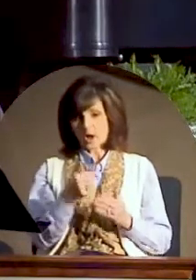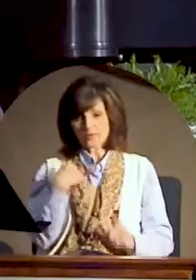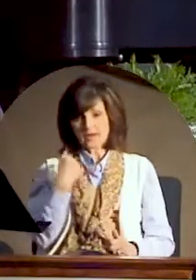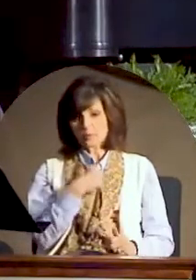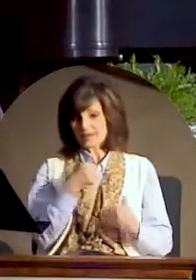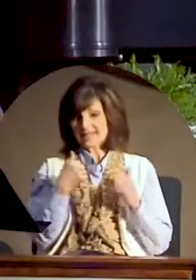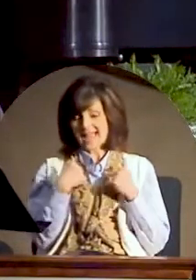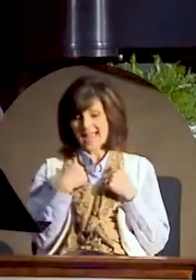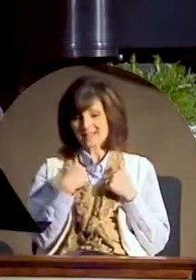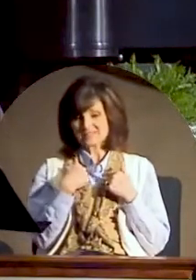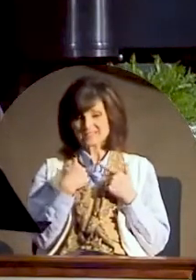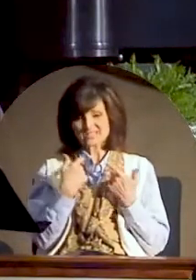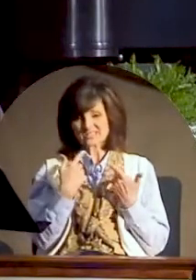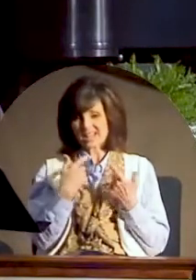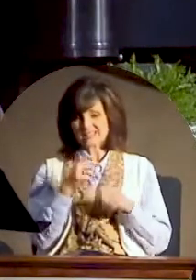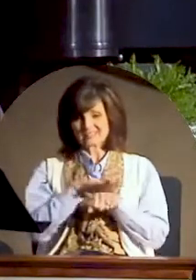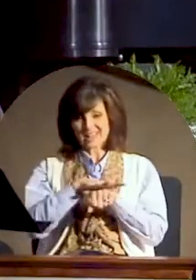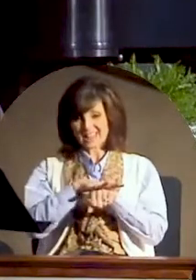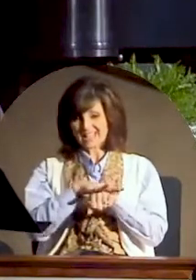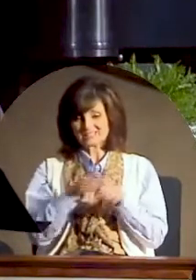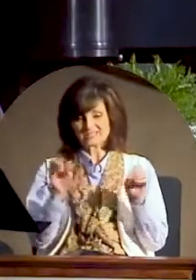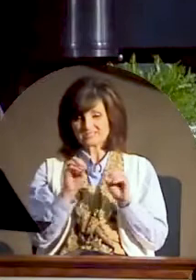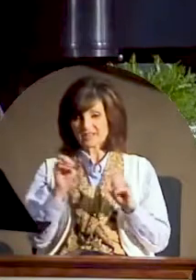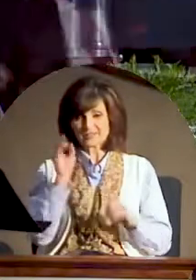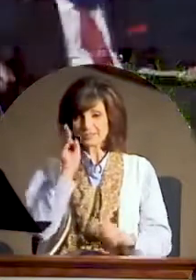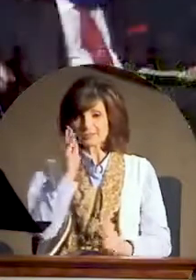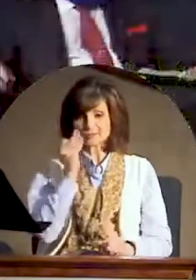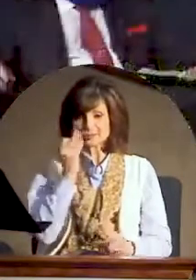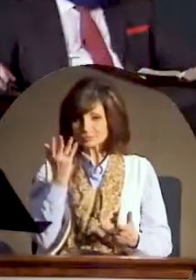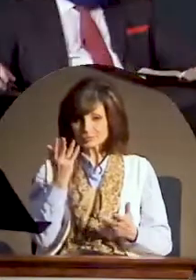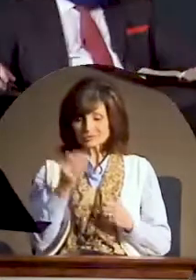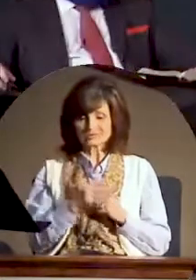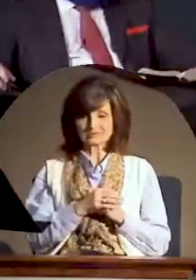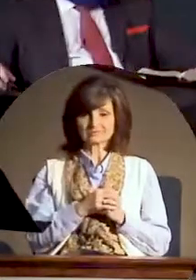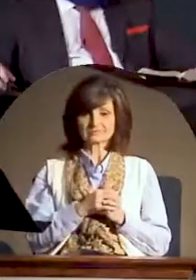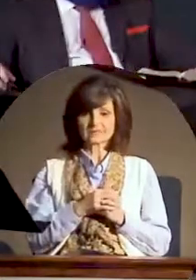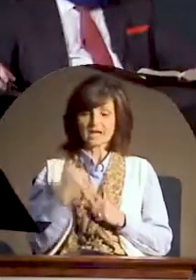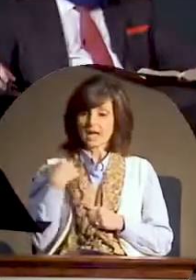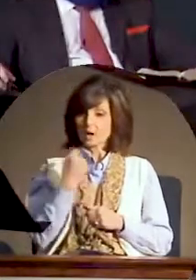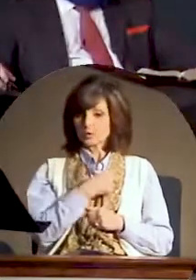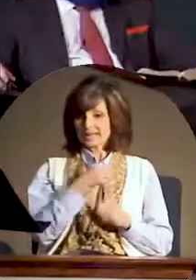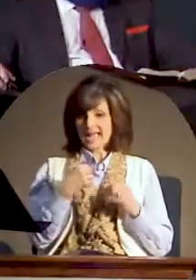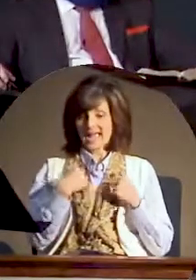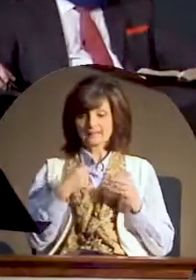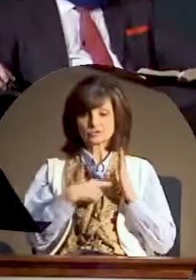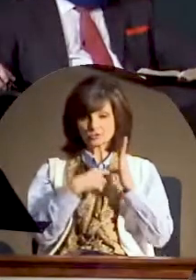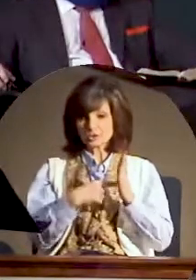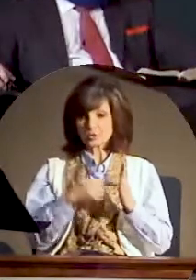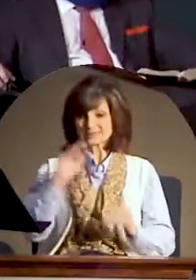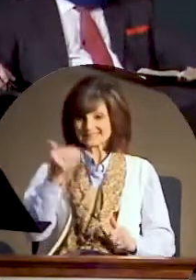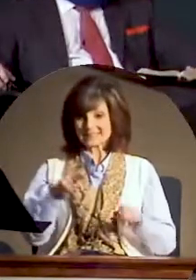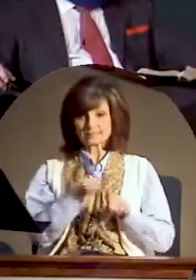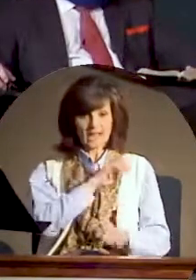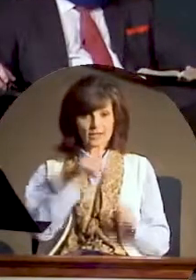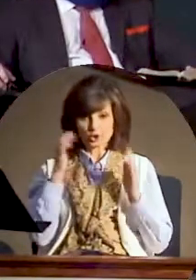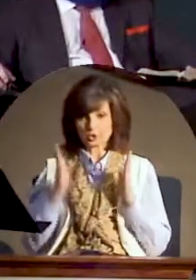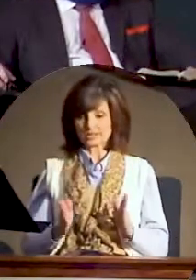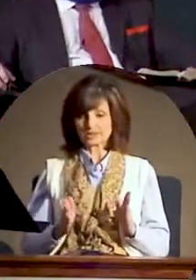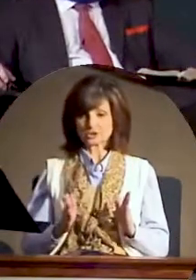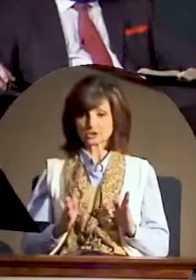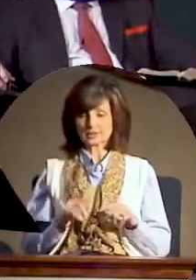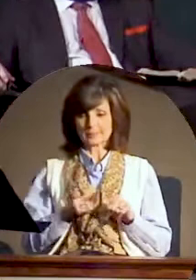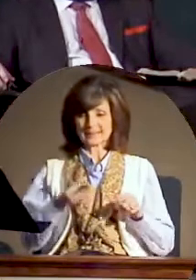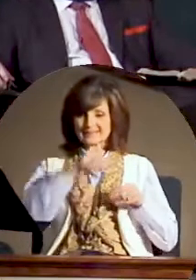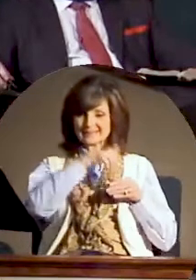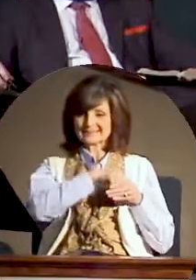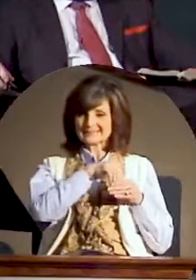Is all that we have, is it just foliage and no fruit? Do we have every outward evidence of being a Christian? But I guess the